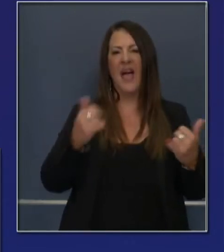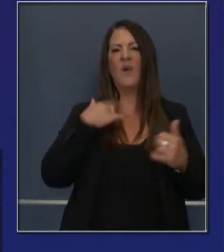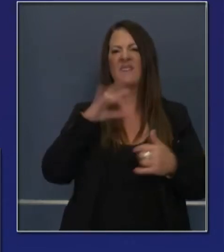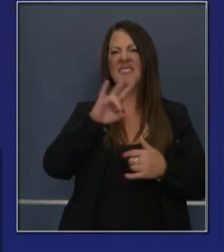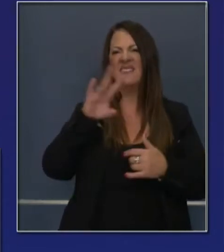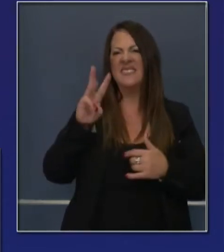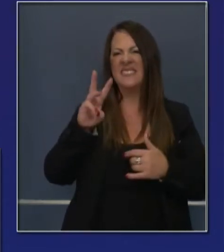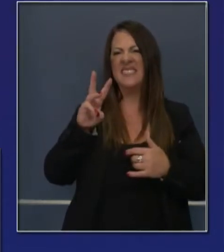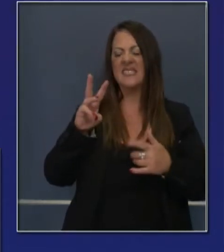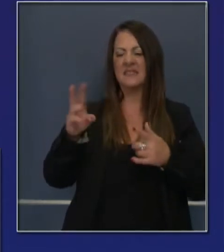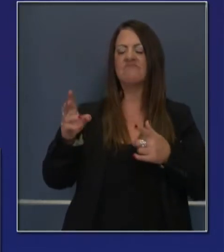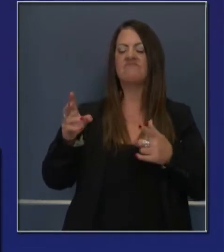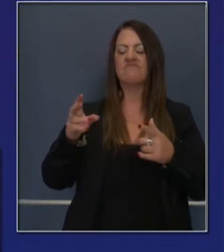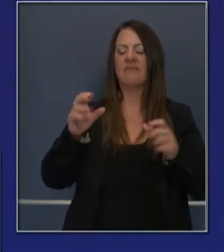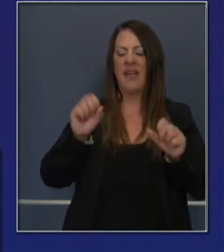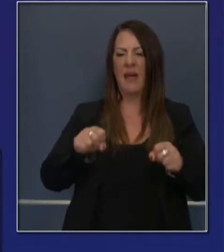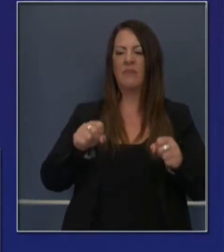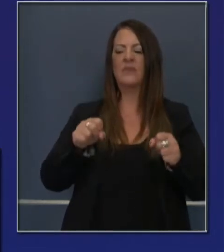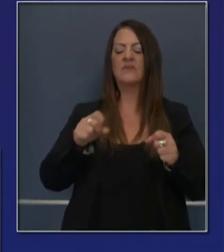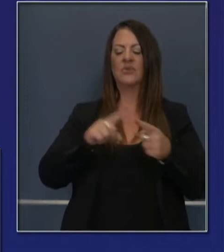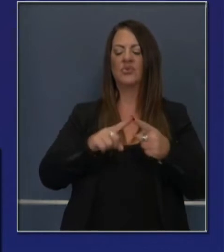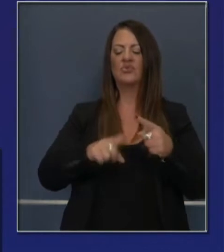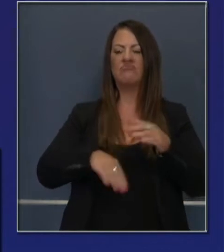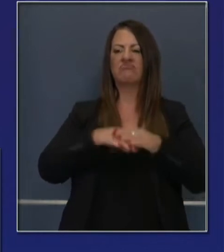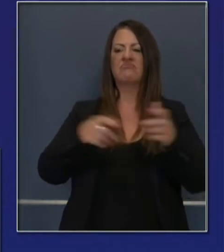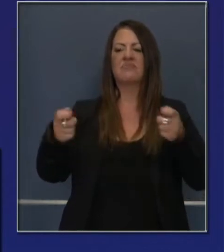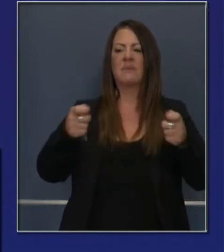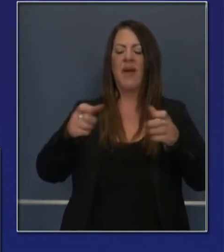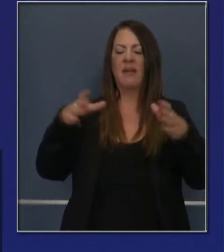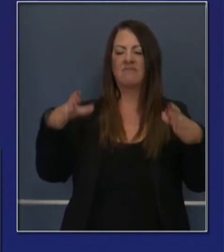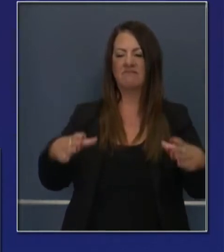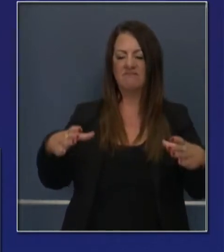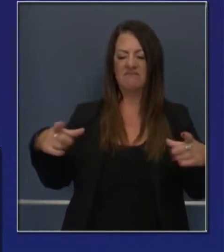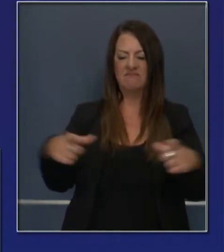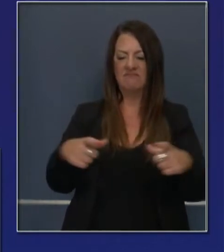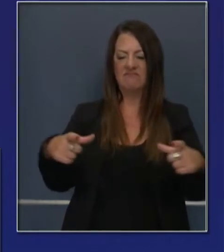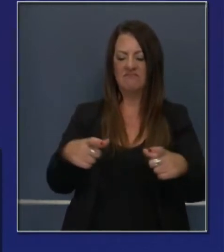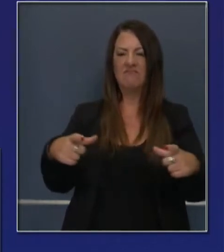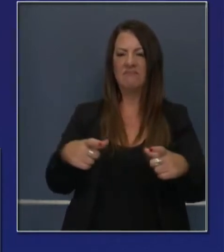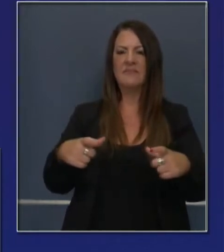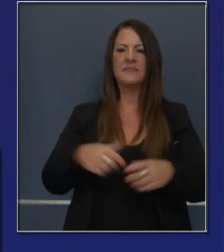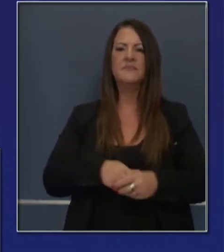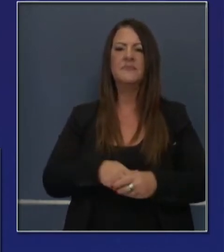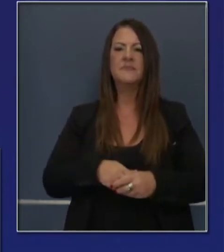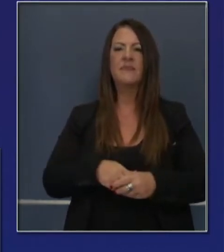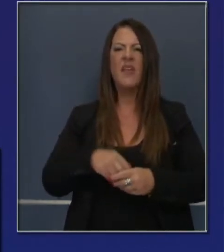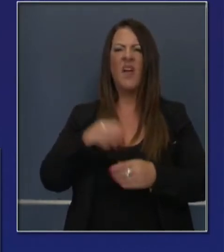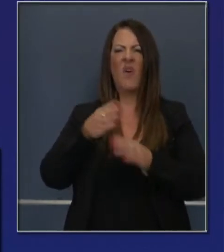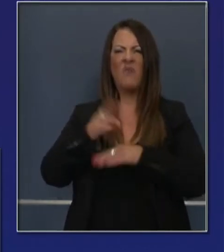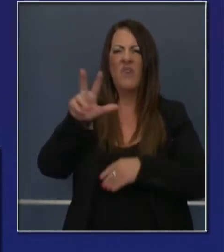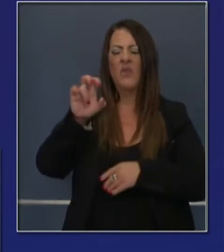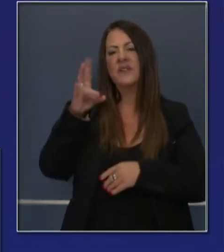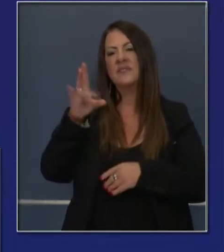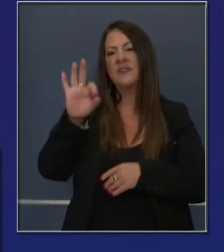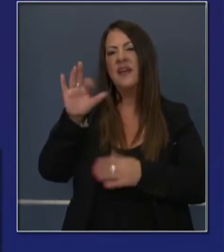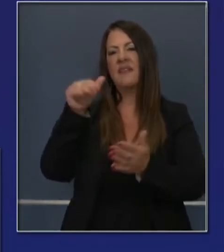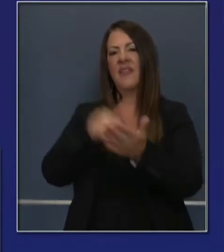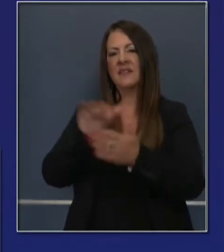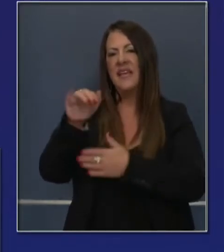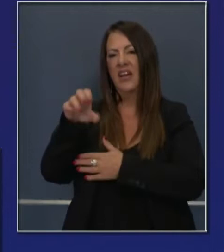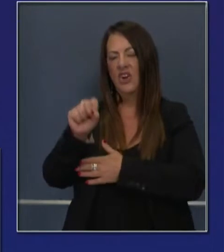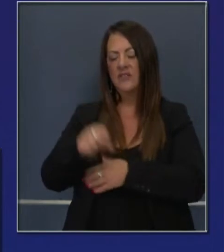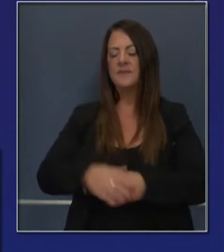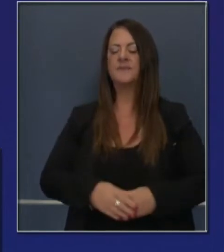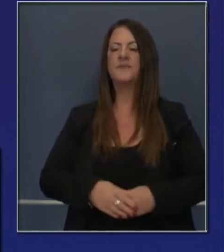contained. You can see in next slide, the CZU fire, 26% contained. That's where we were